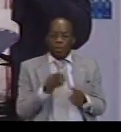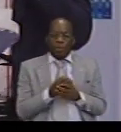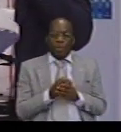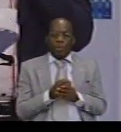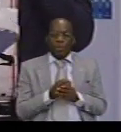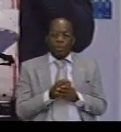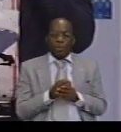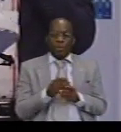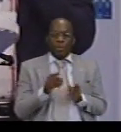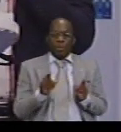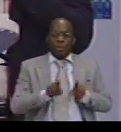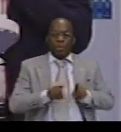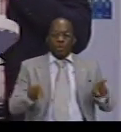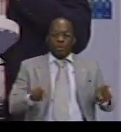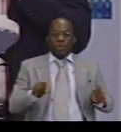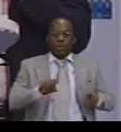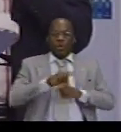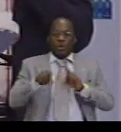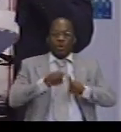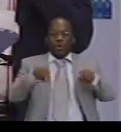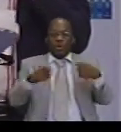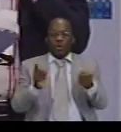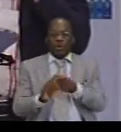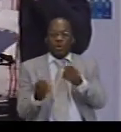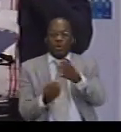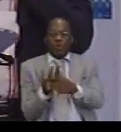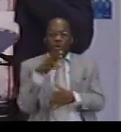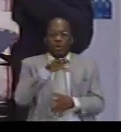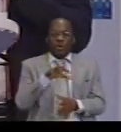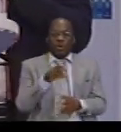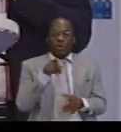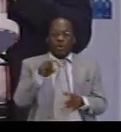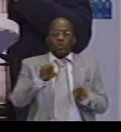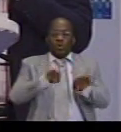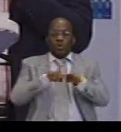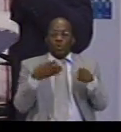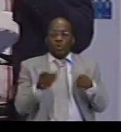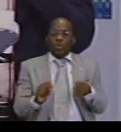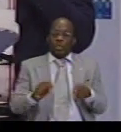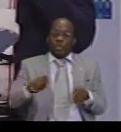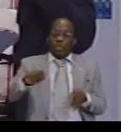but when you go to the fountain and you open the tap,